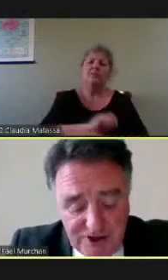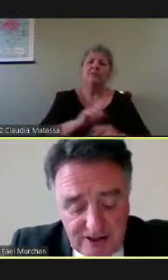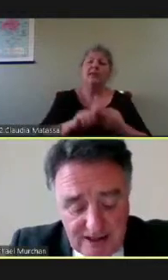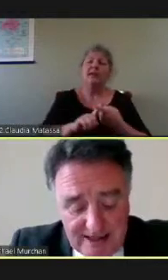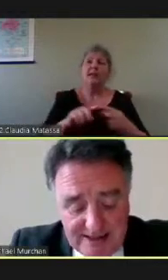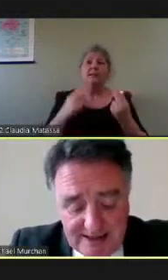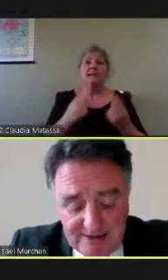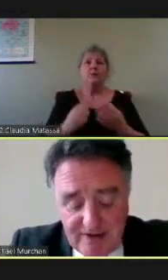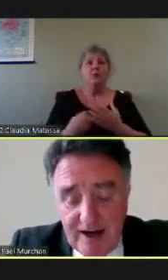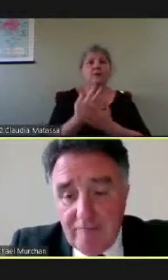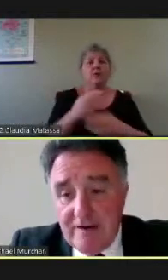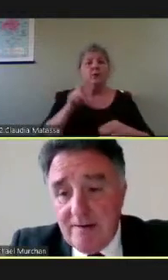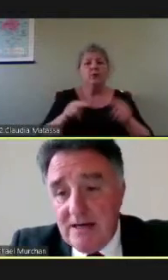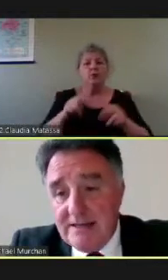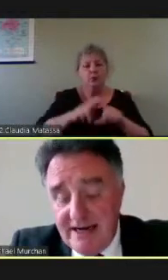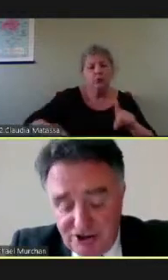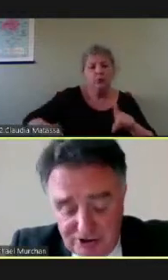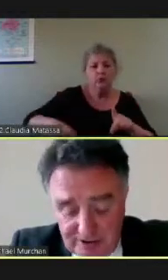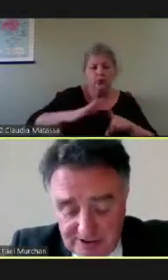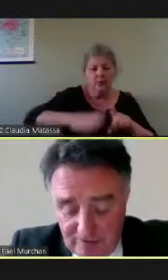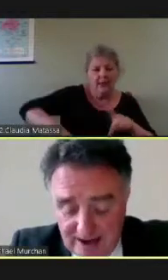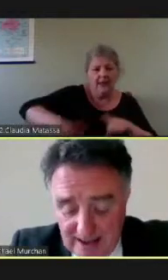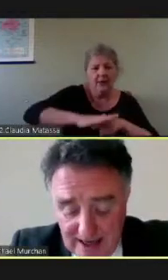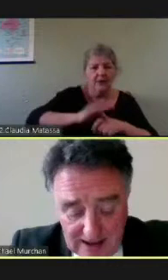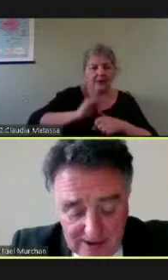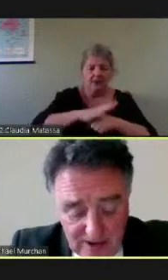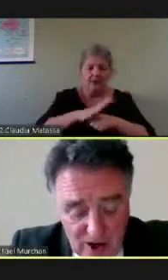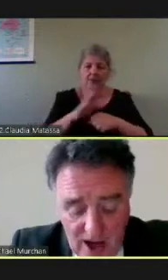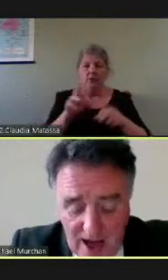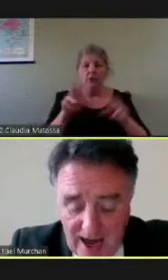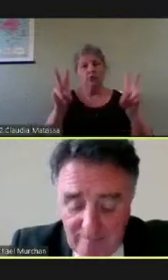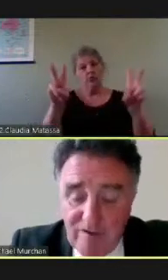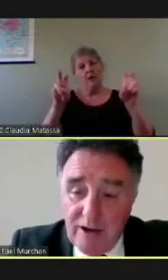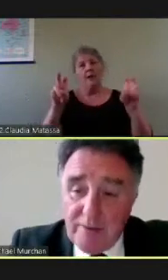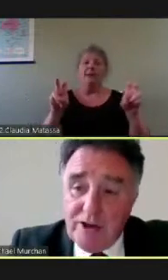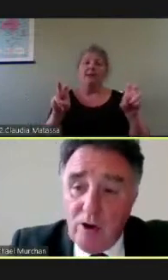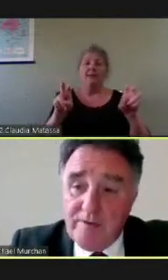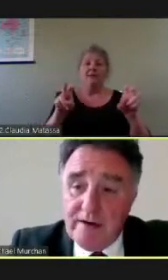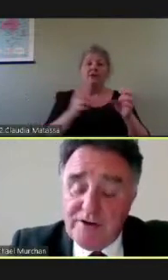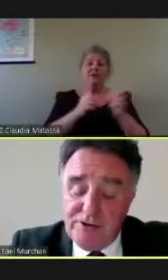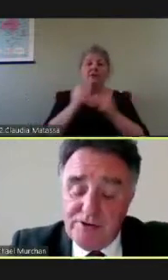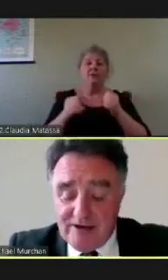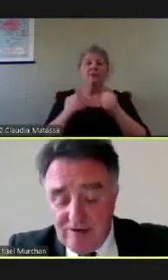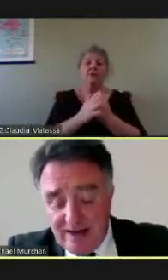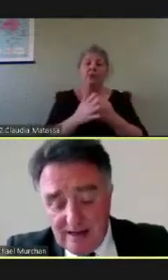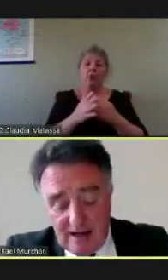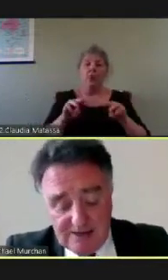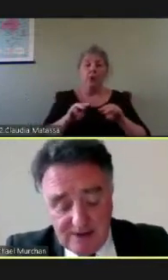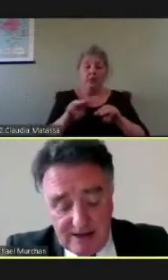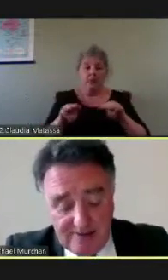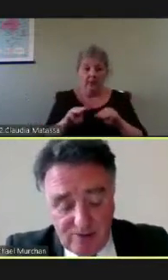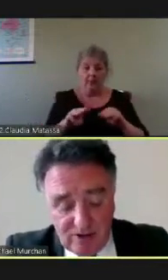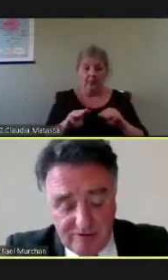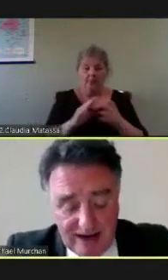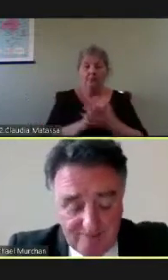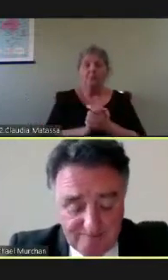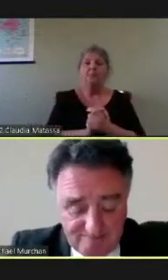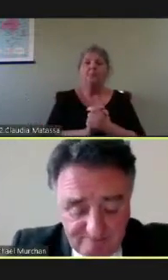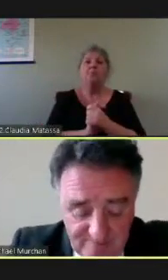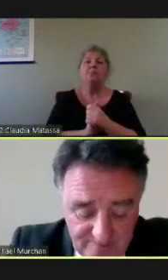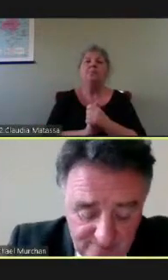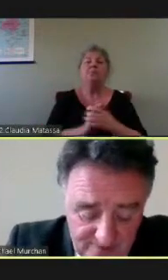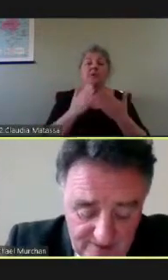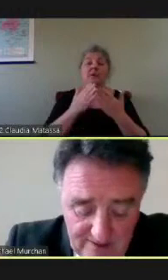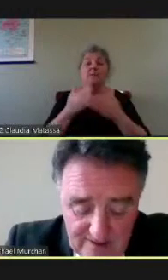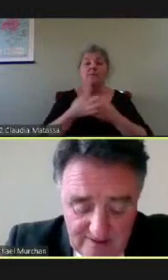new regional intensive care rehabilitation units for mental health following the opening of the new central mental hospital in Portrane.